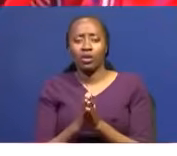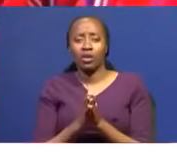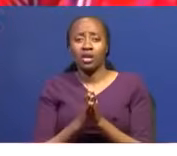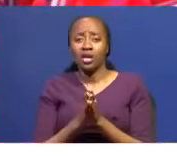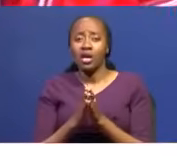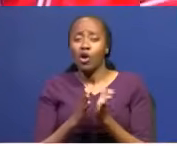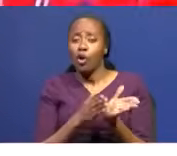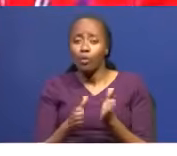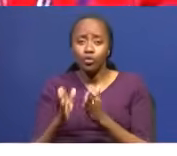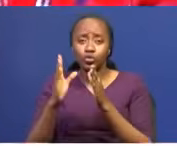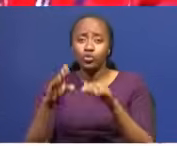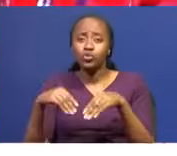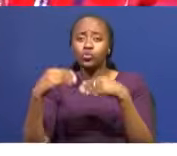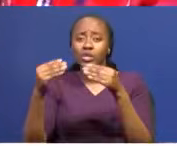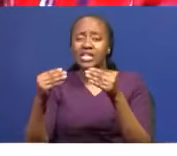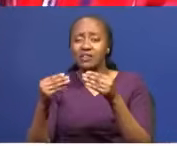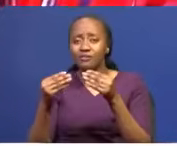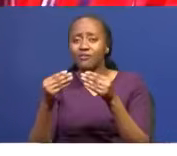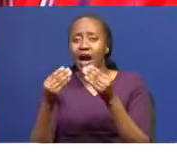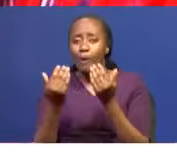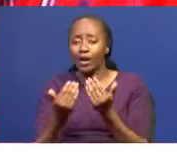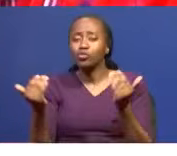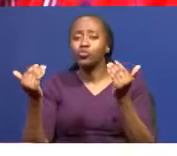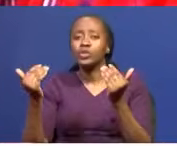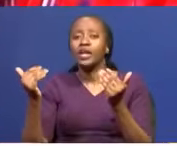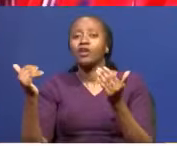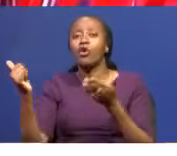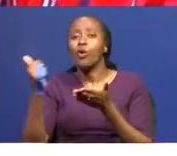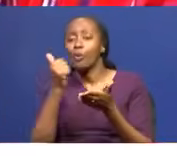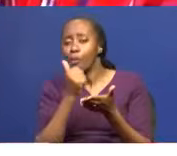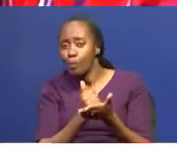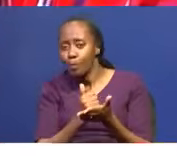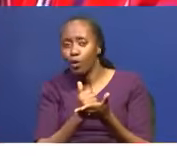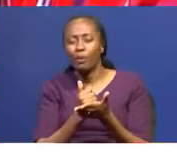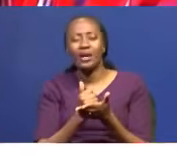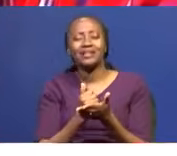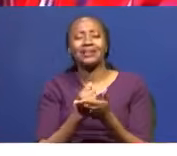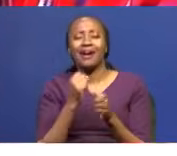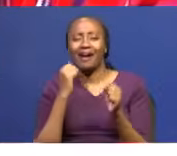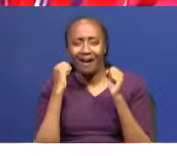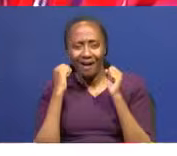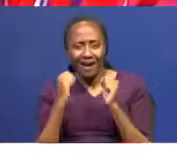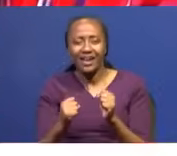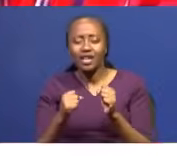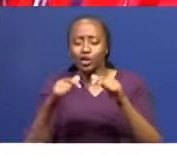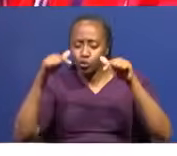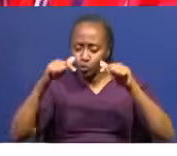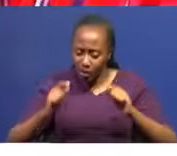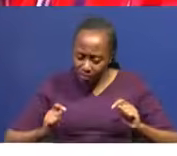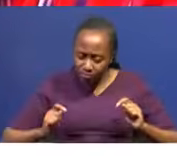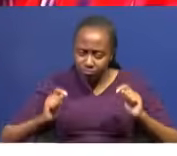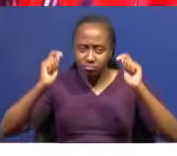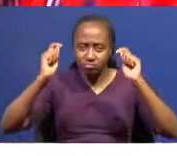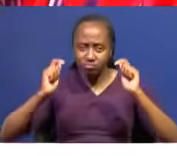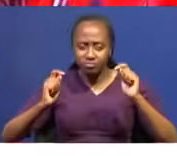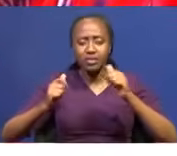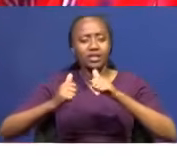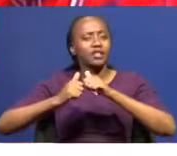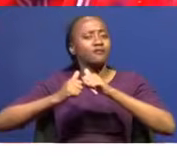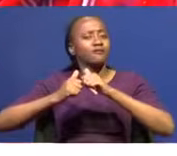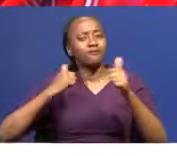wetu kupata kazi imeenda chini kwa ajili ya hiyo dhuluma. Na hiyo ndio tumekuja kukanusha leo na